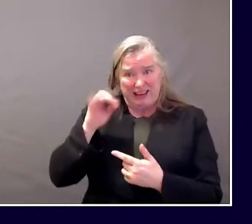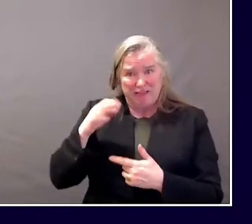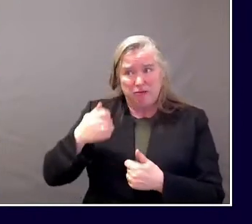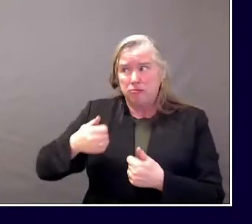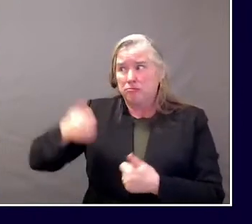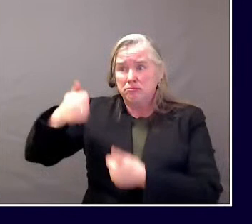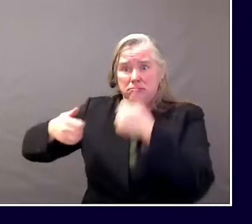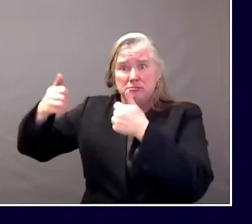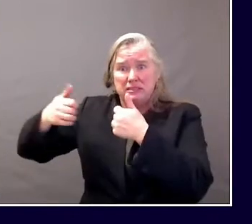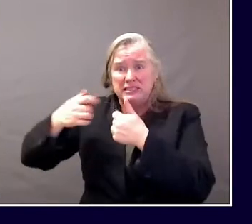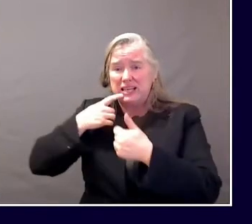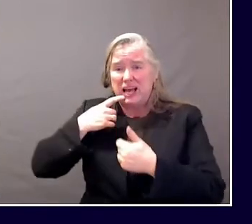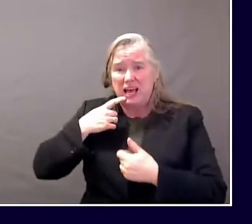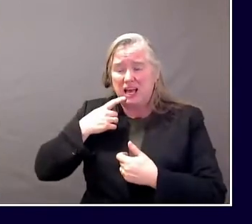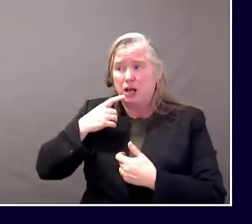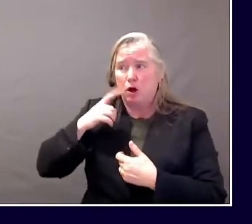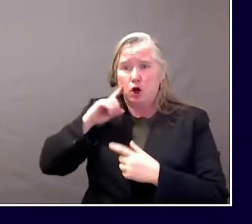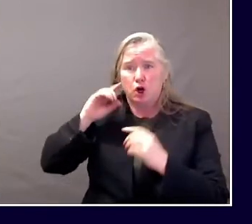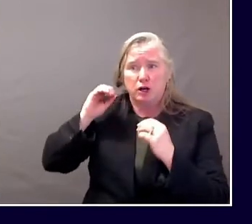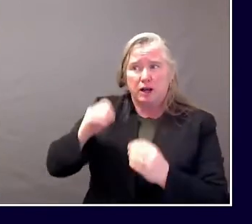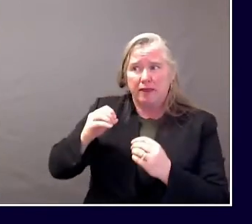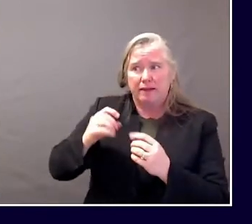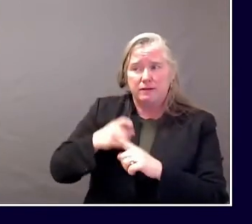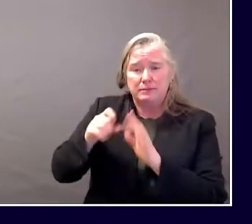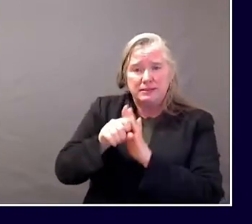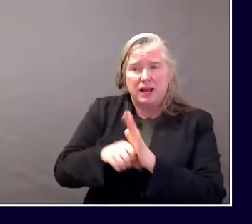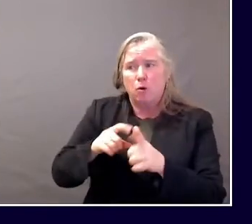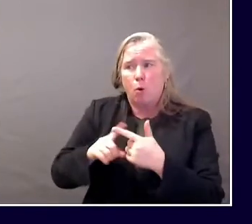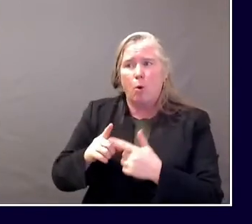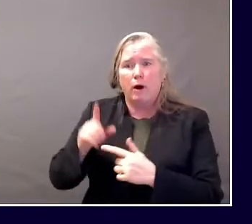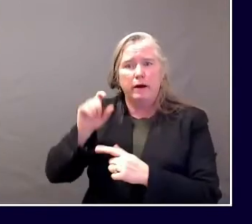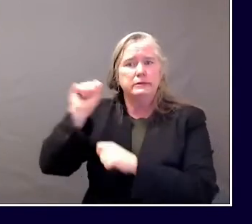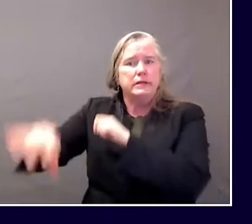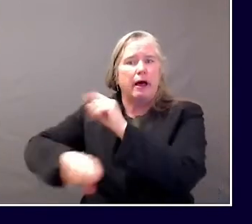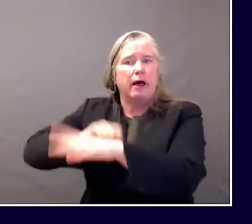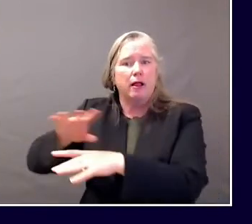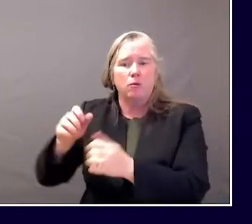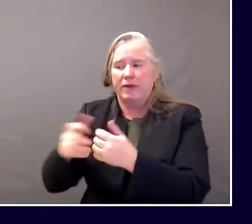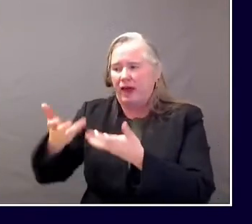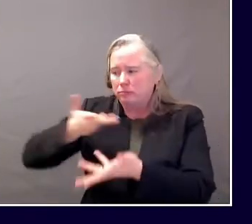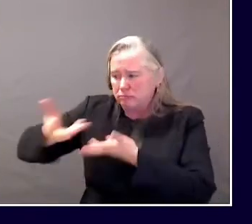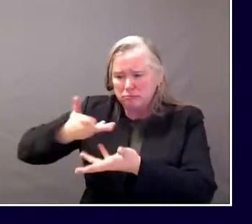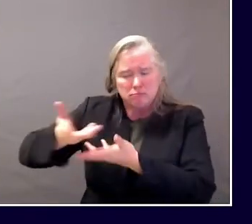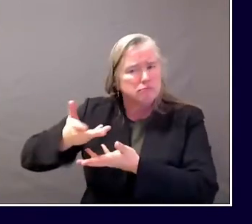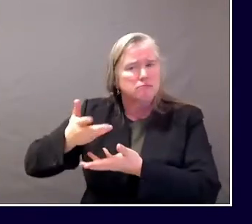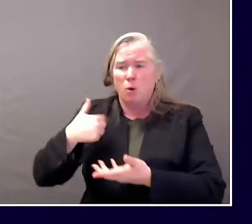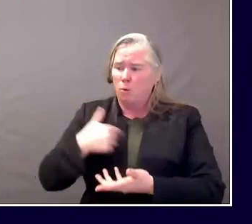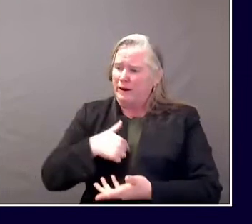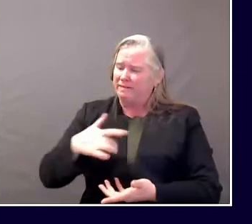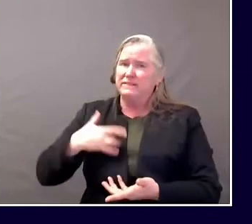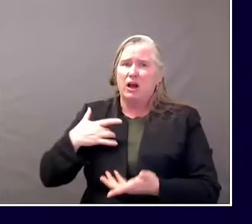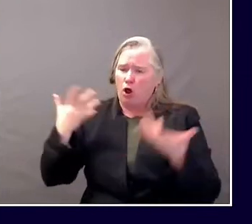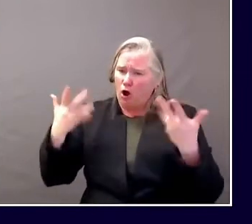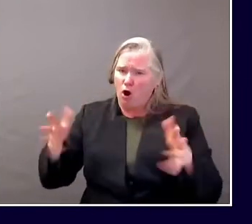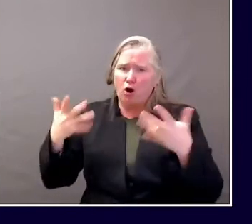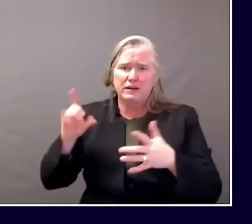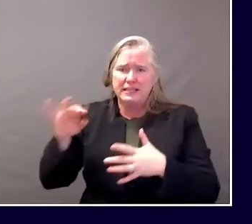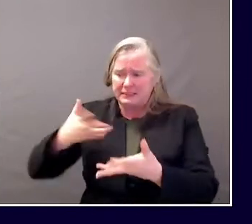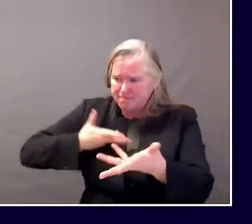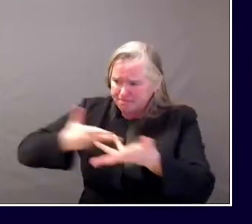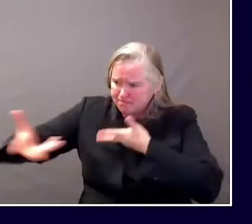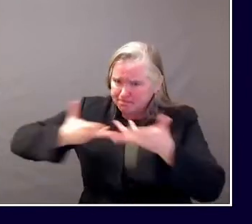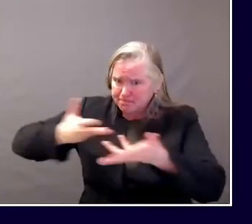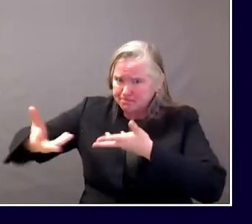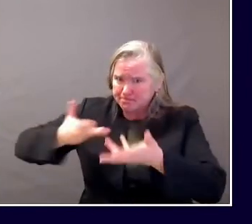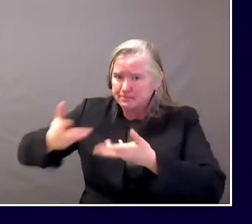as one-way conversations only. So then would you advise municipal leaders to work through their county EMAs